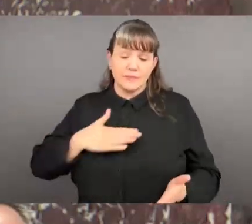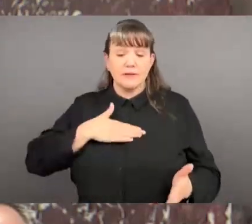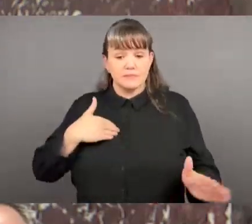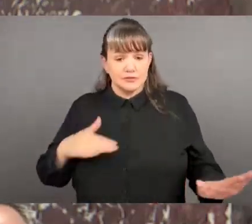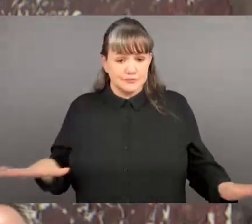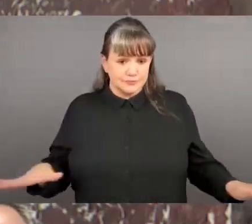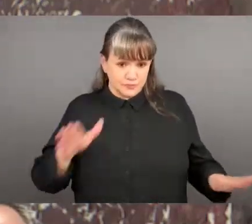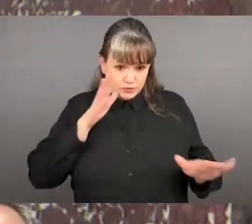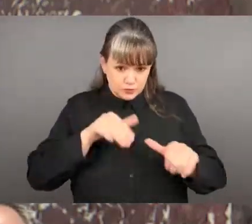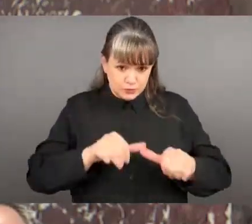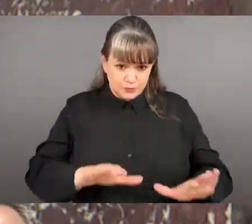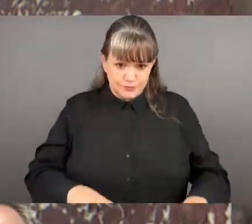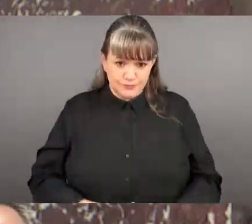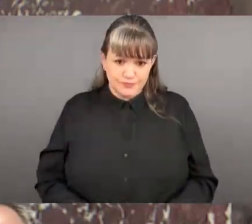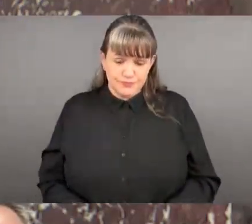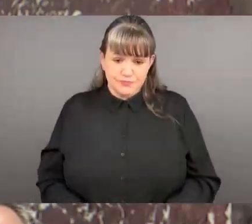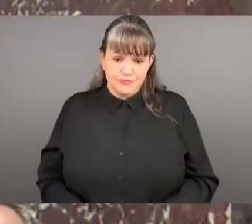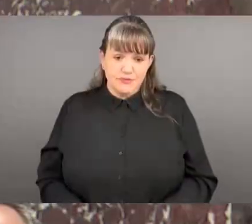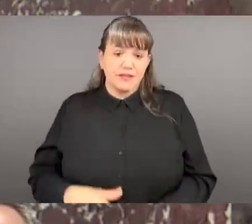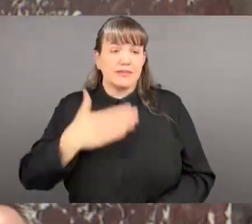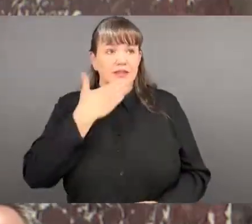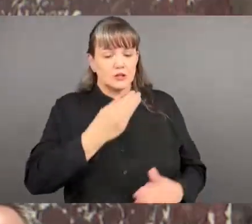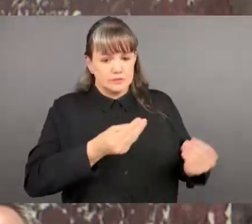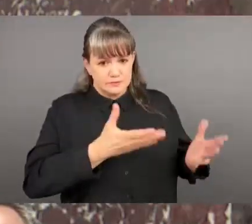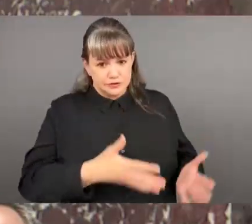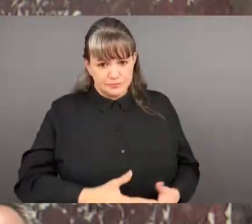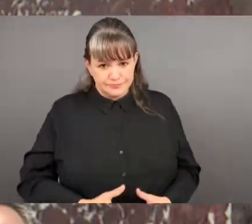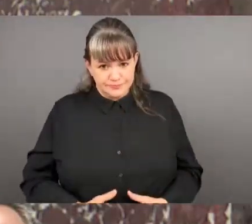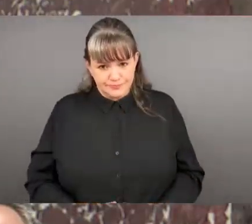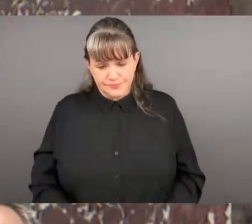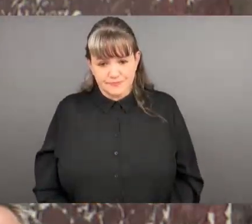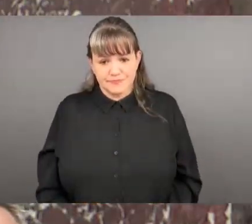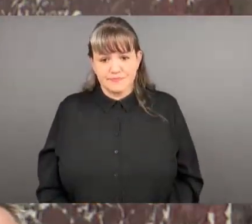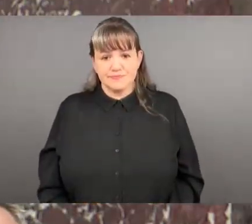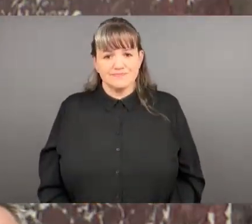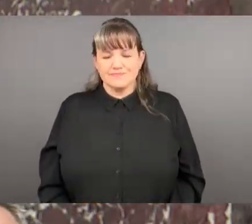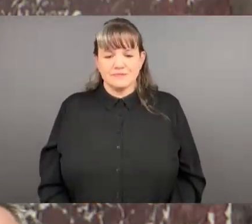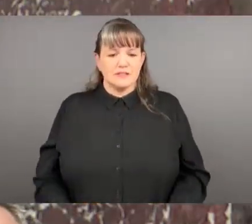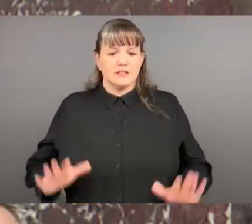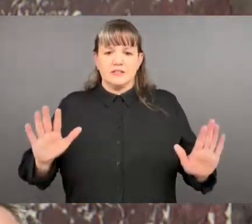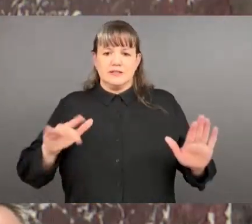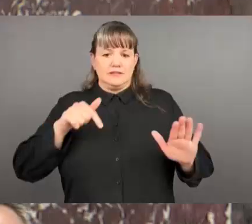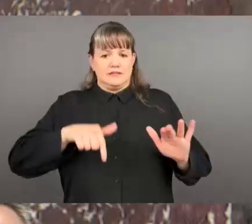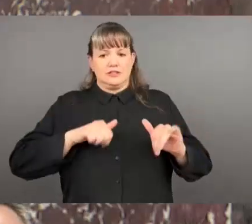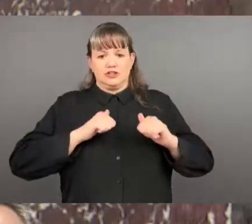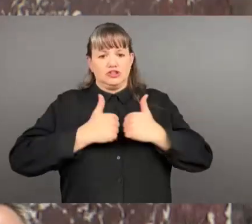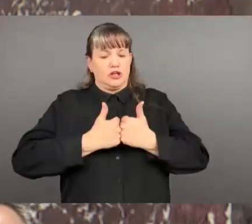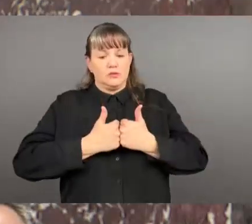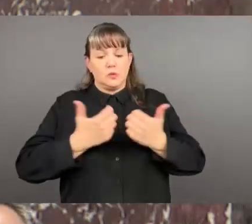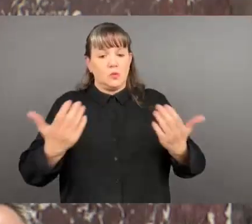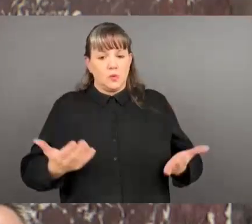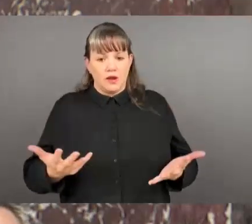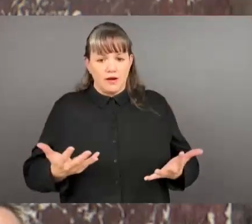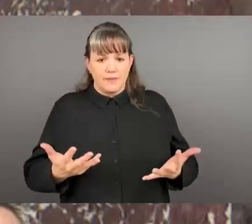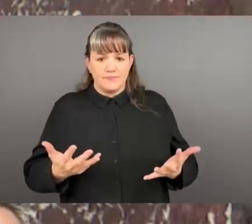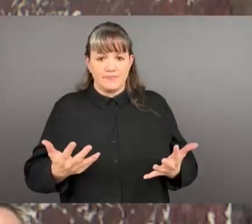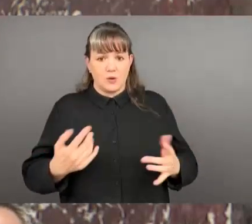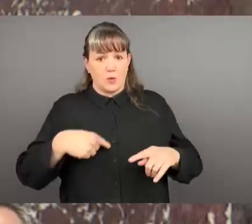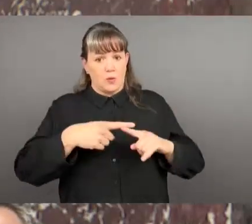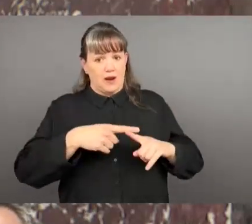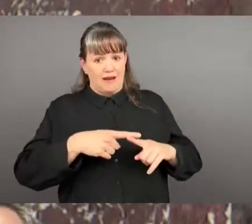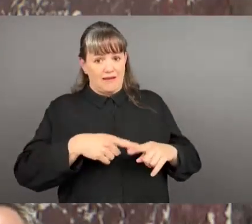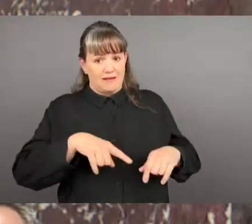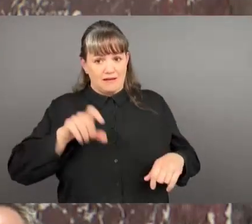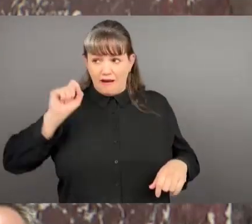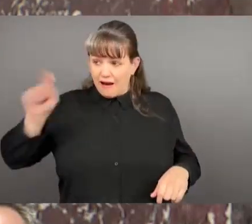Speaker. You know, the challenge is this. When this government's asked straightforward questions, they can't give